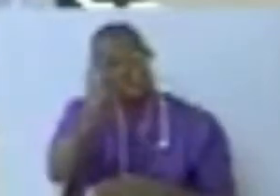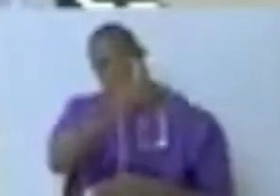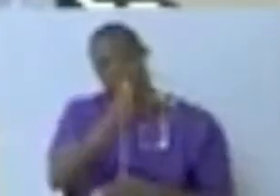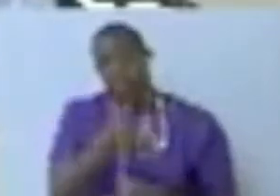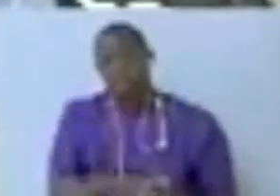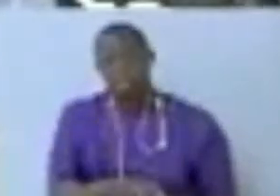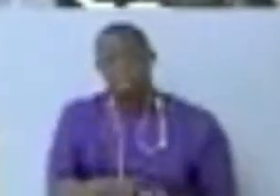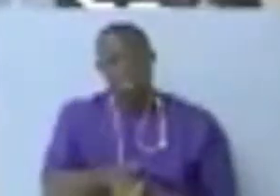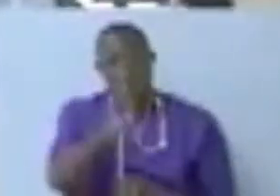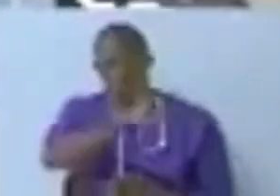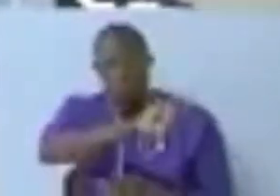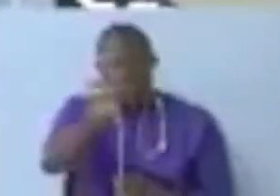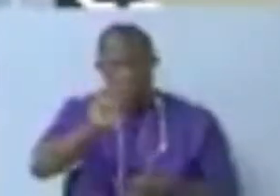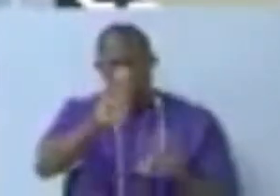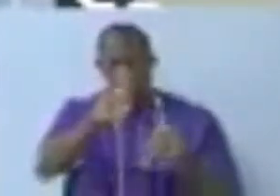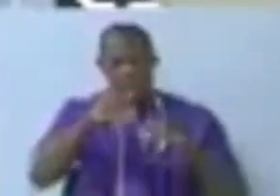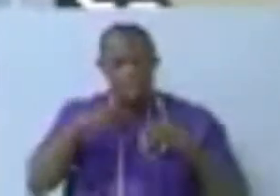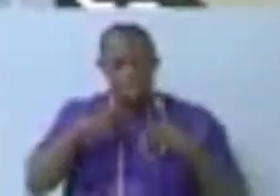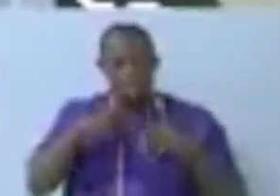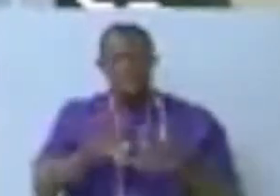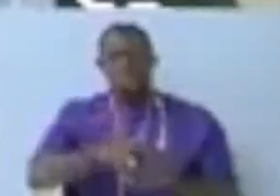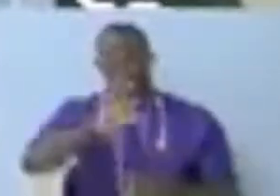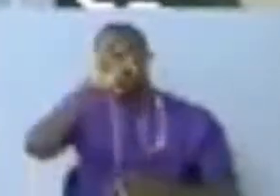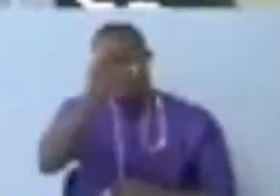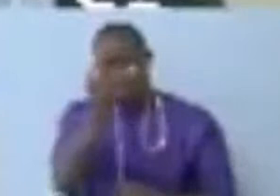you deny that?